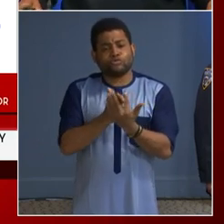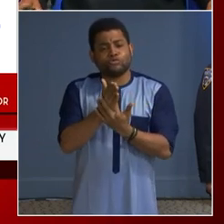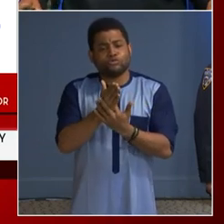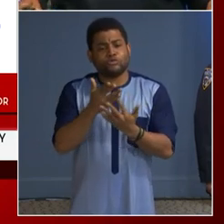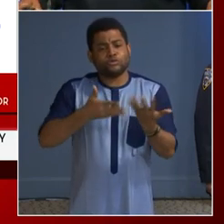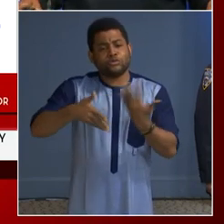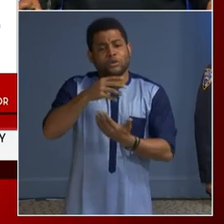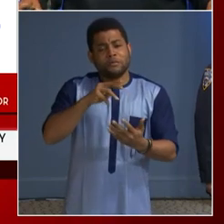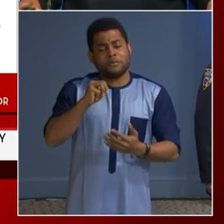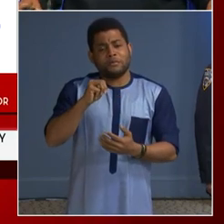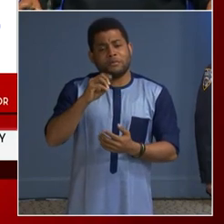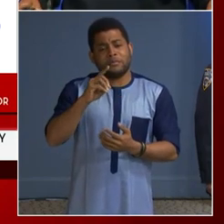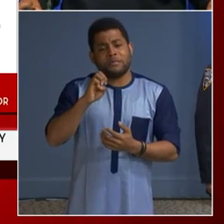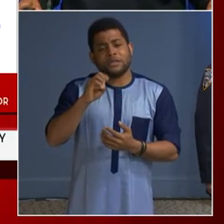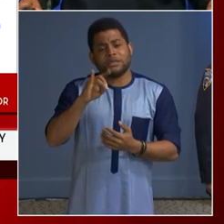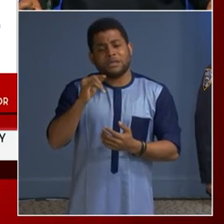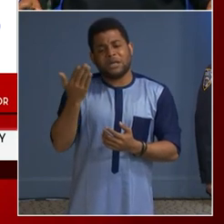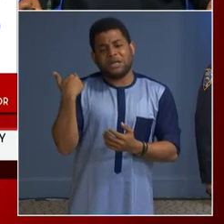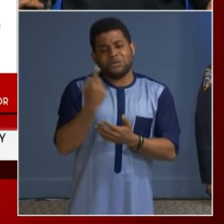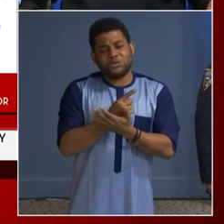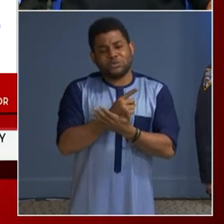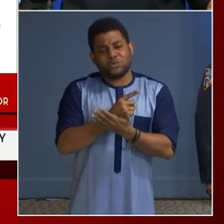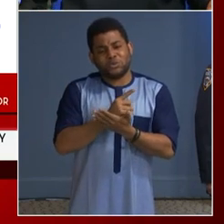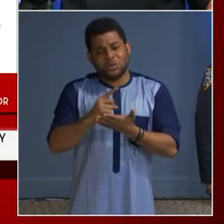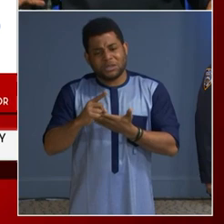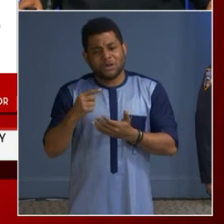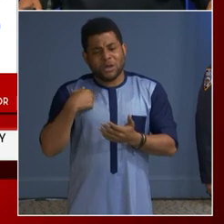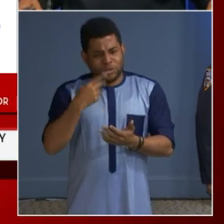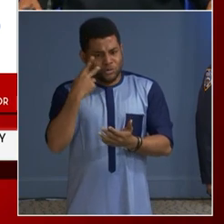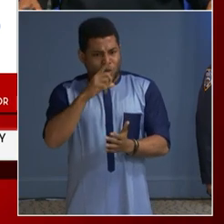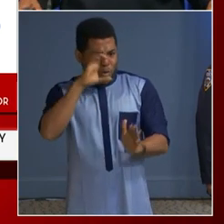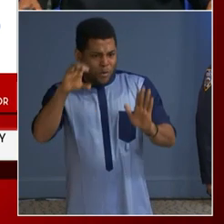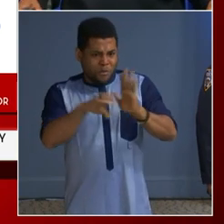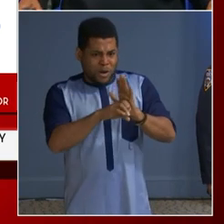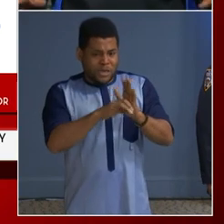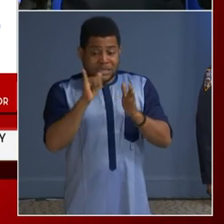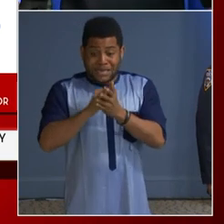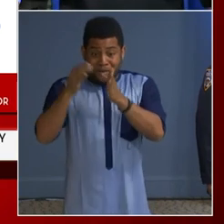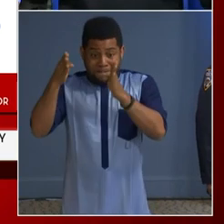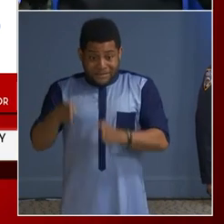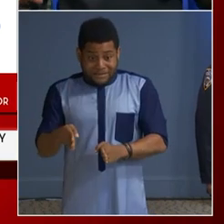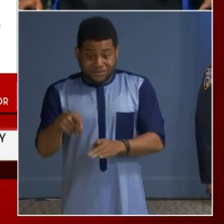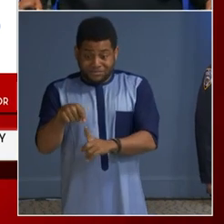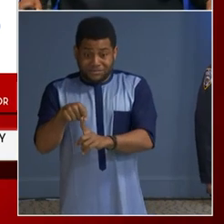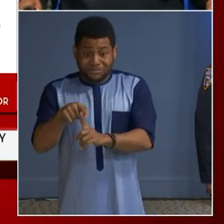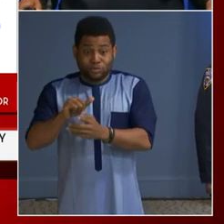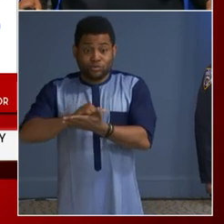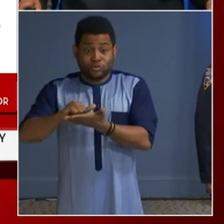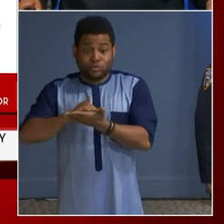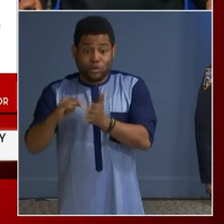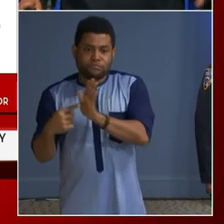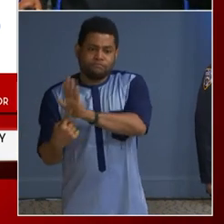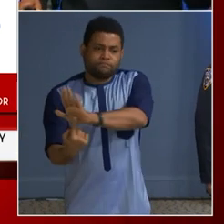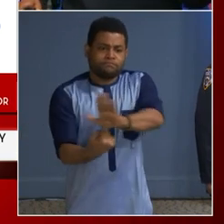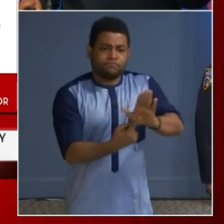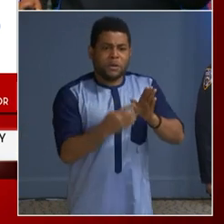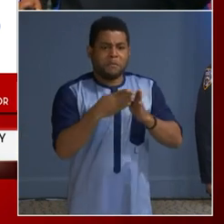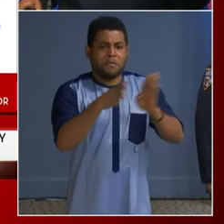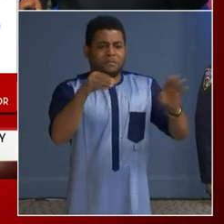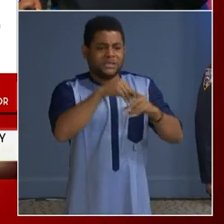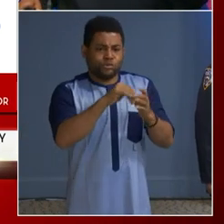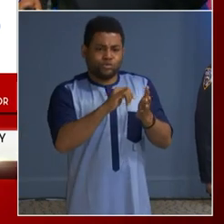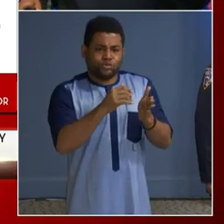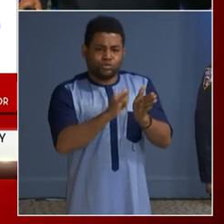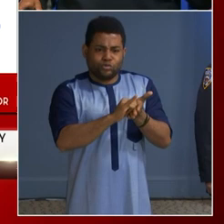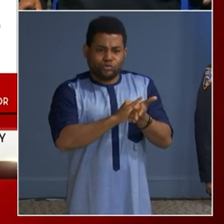where he saw an image of the New York City suspect that was put out to the public. It was during